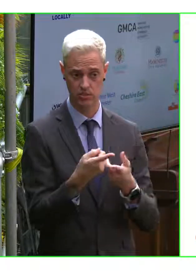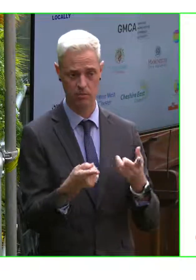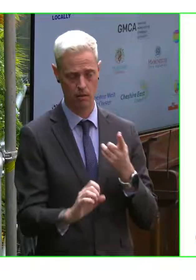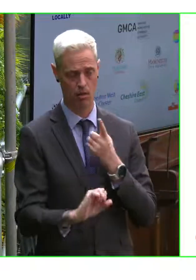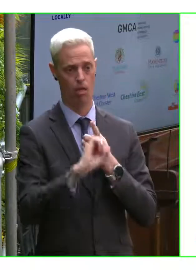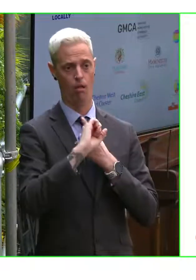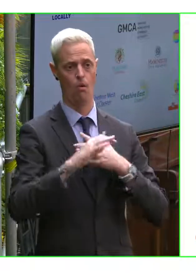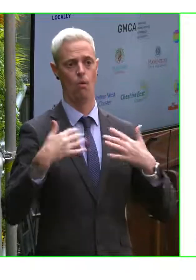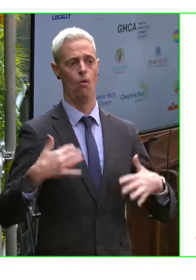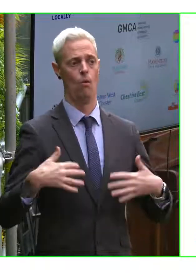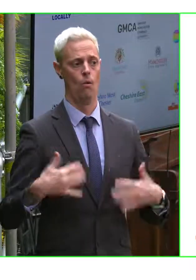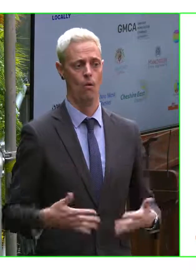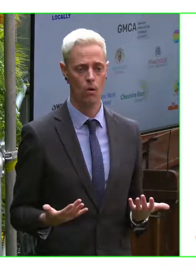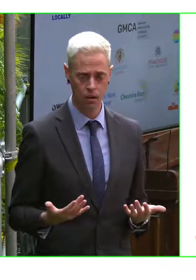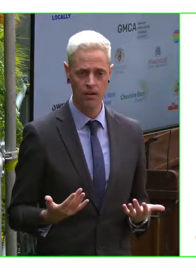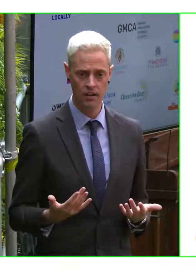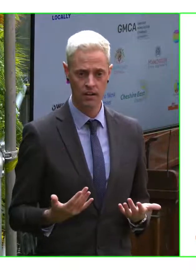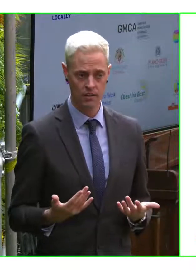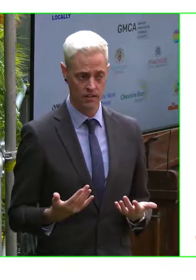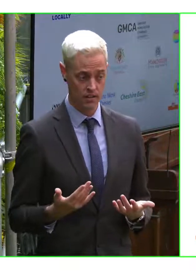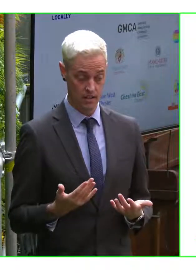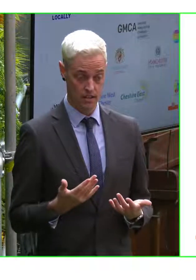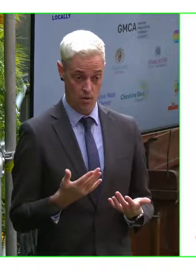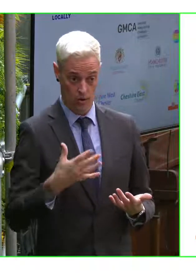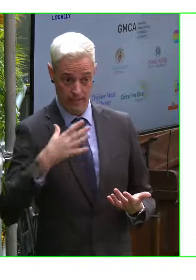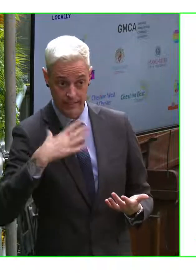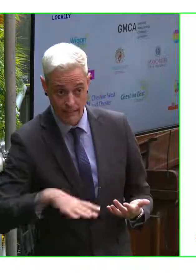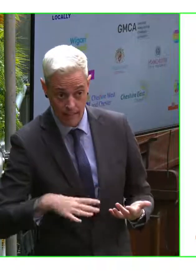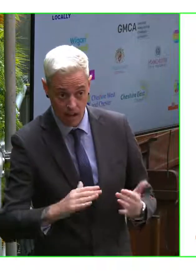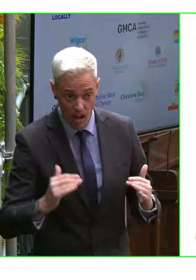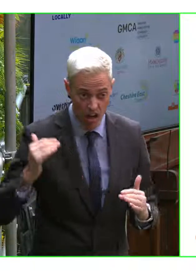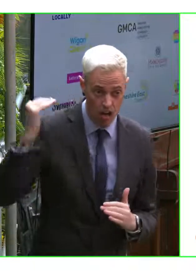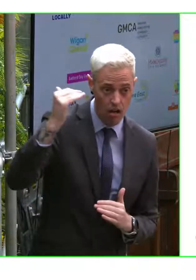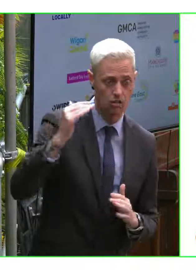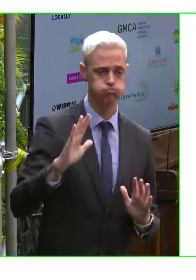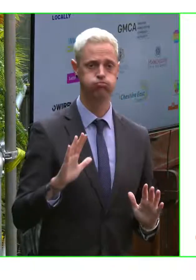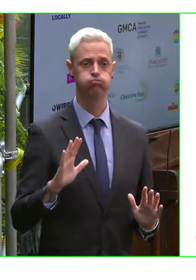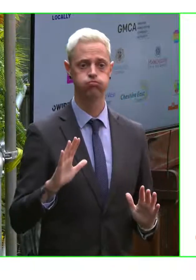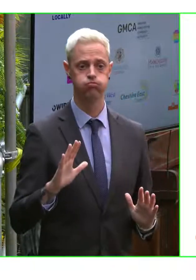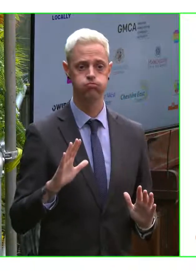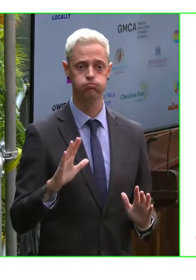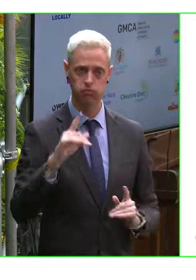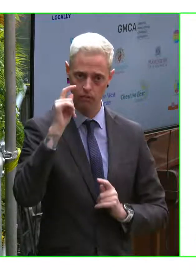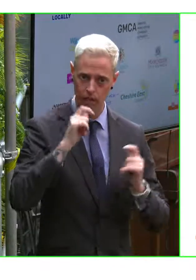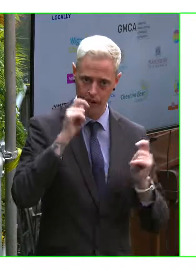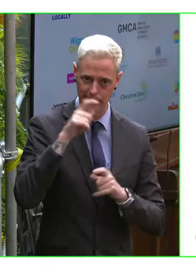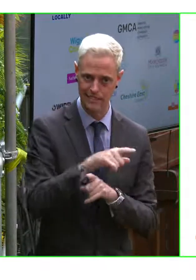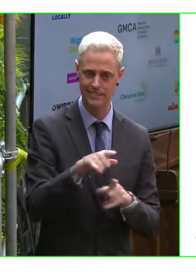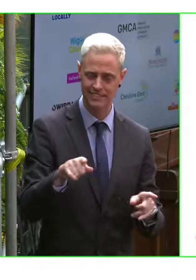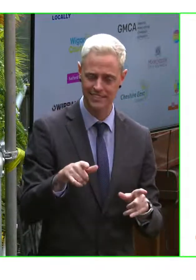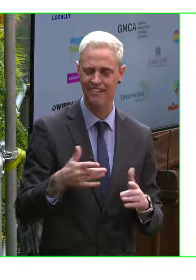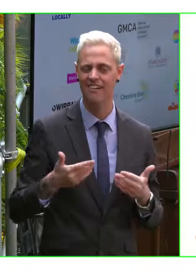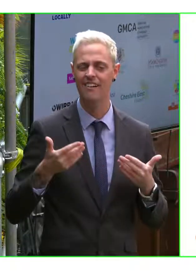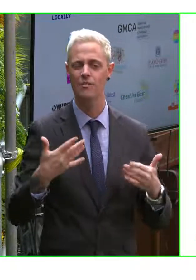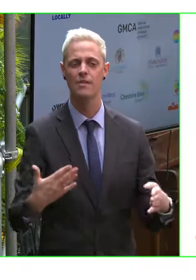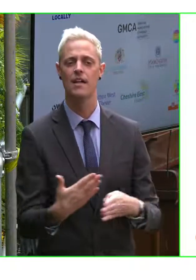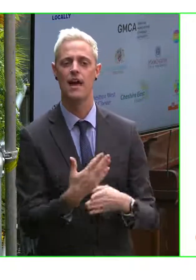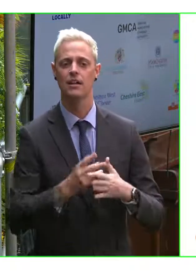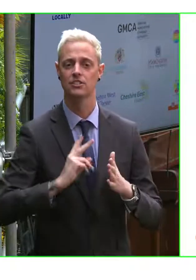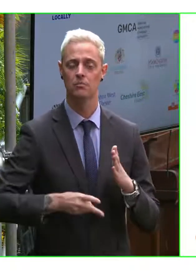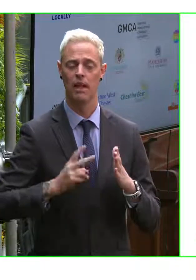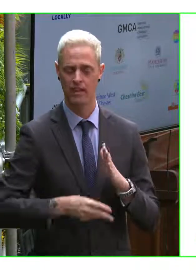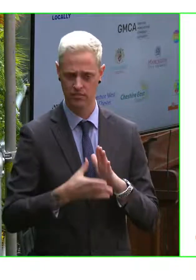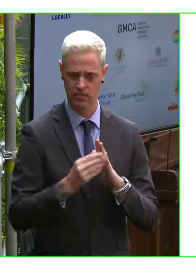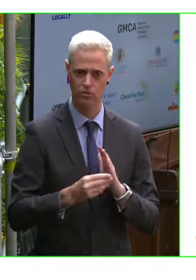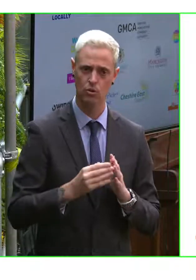faces when people understand that realism of what's needed. But also on the action planning side as well, looking at certainly Cheshire